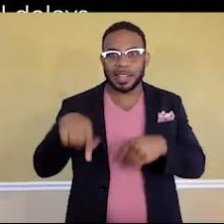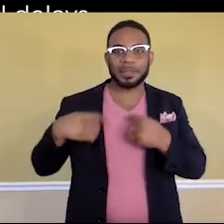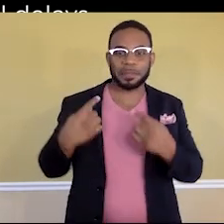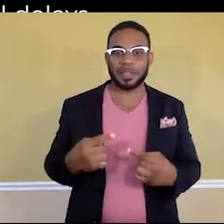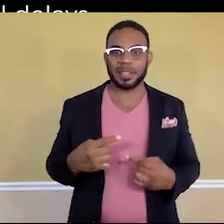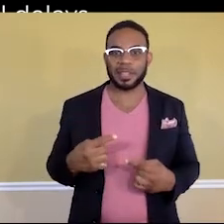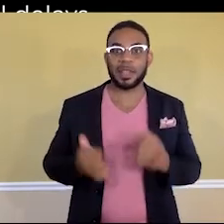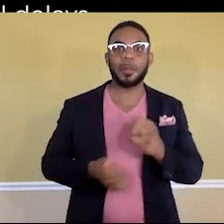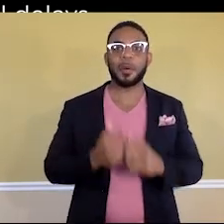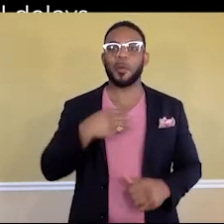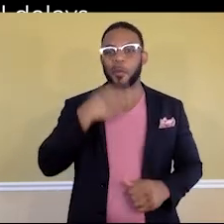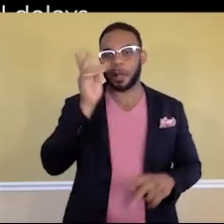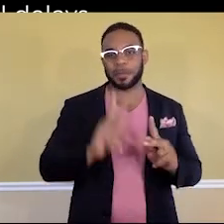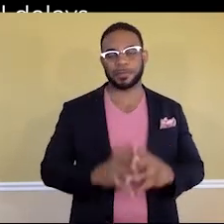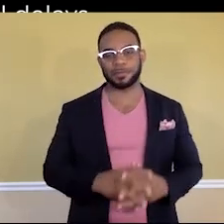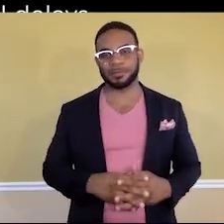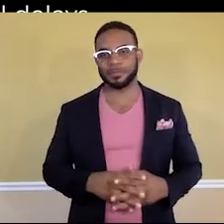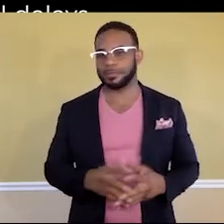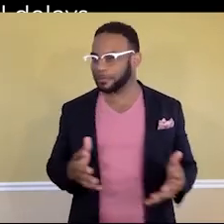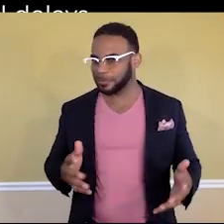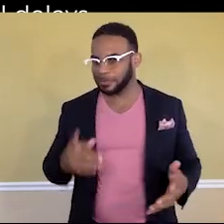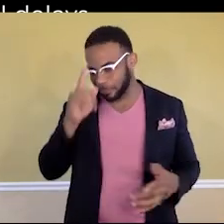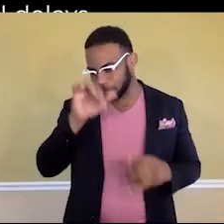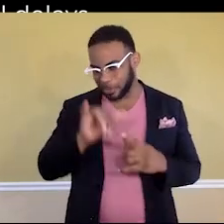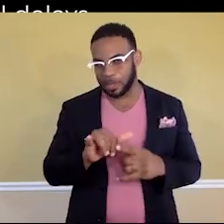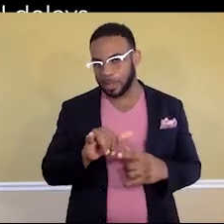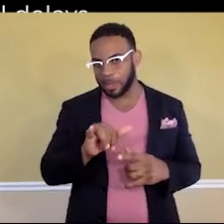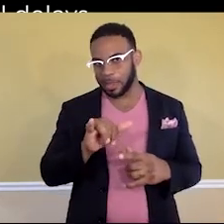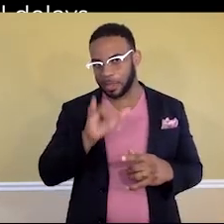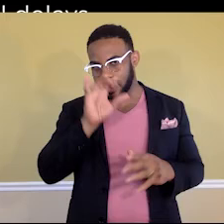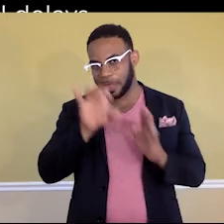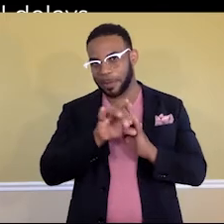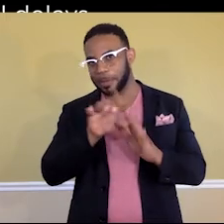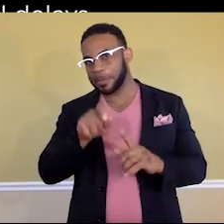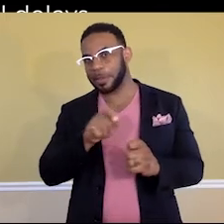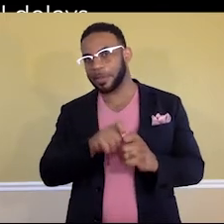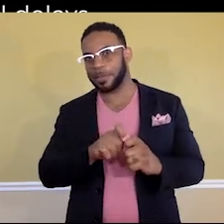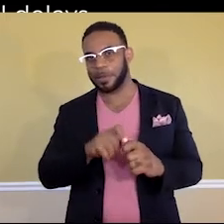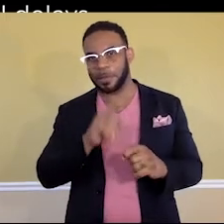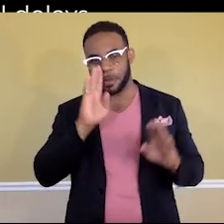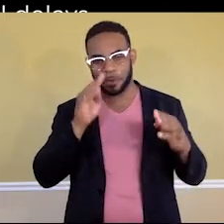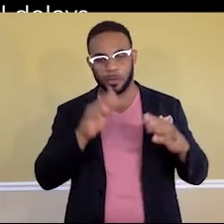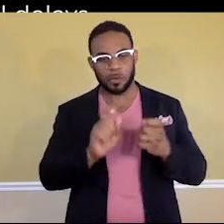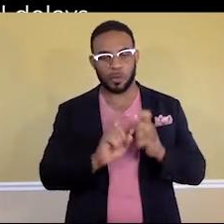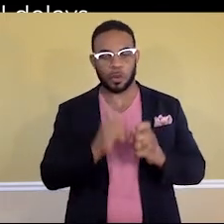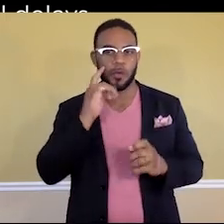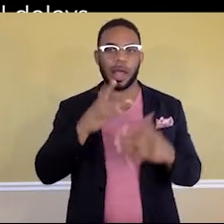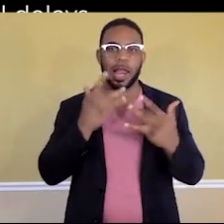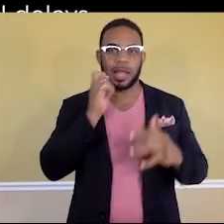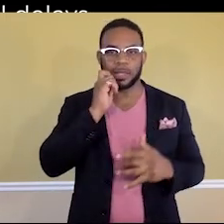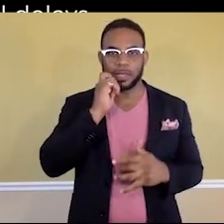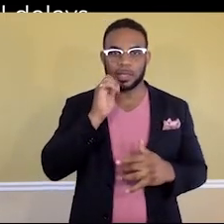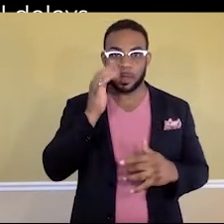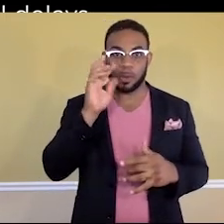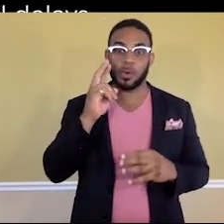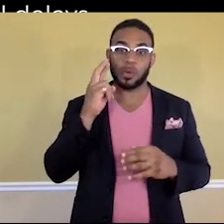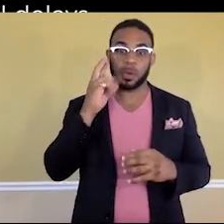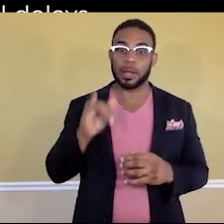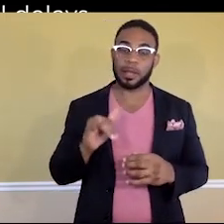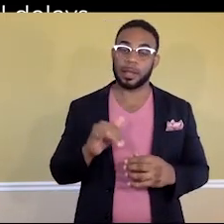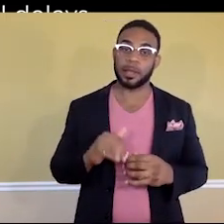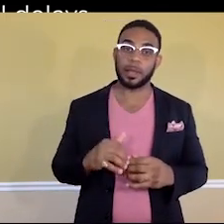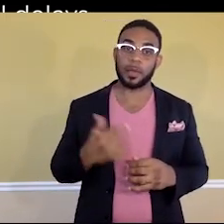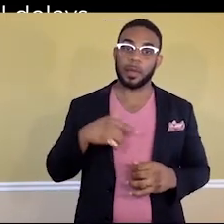been mostly white people. And cameras specifically have been tuned for lighter skin tones. That's one of the reasons